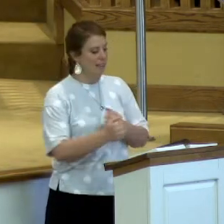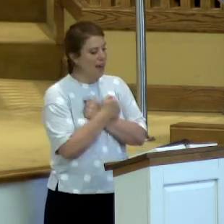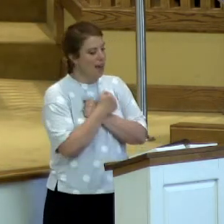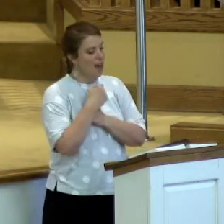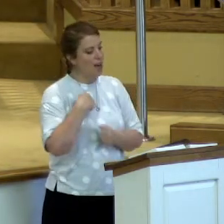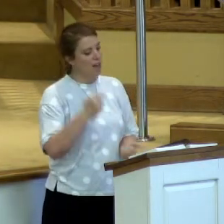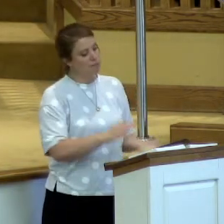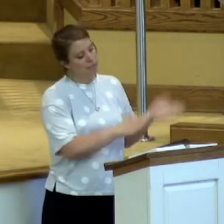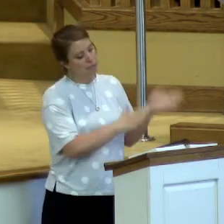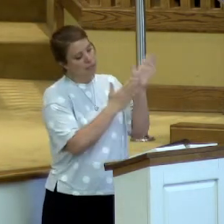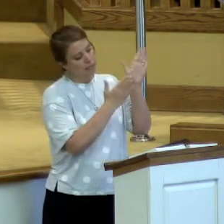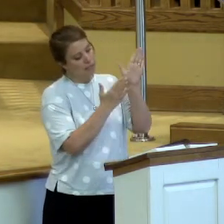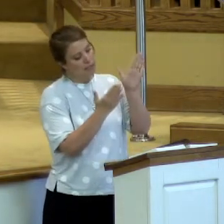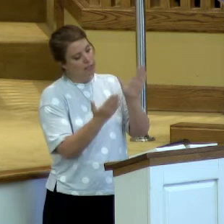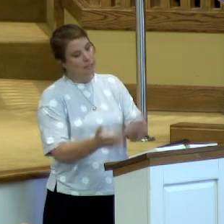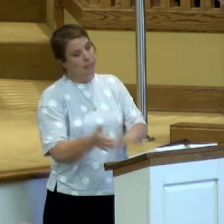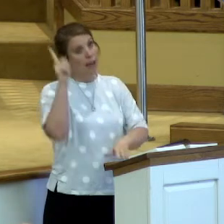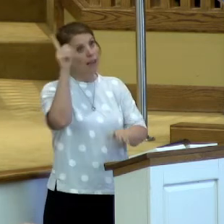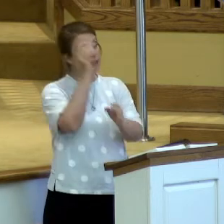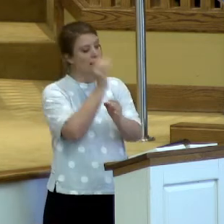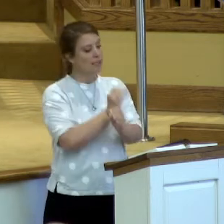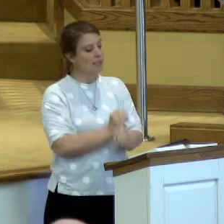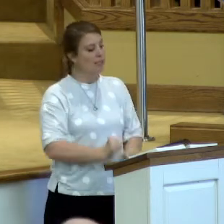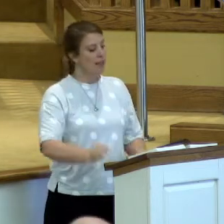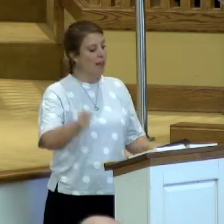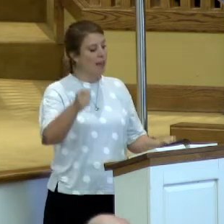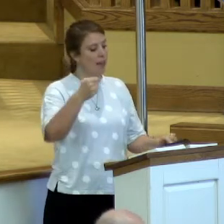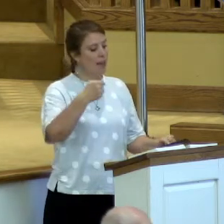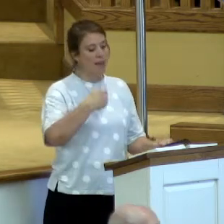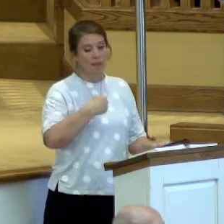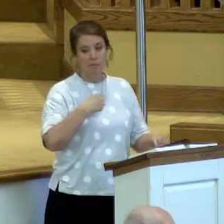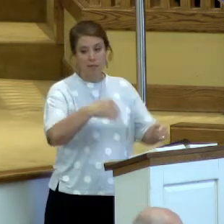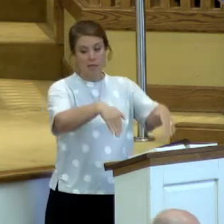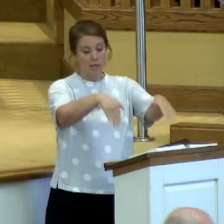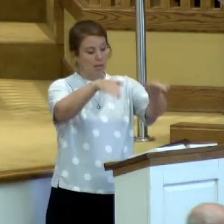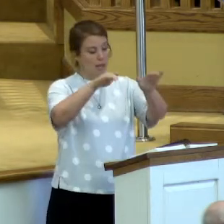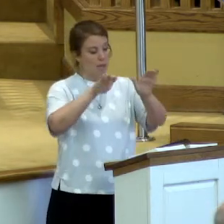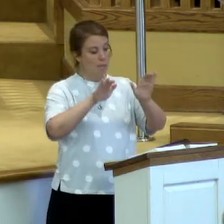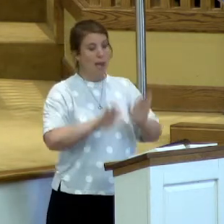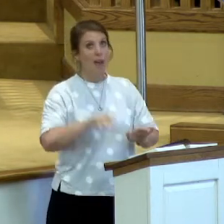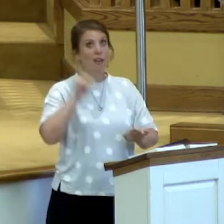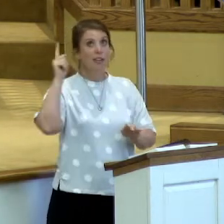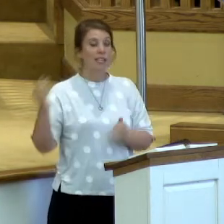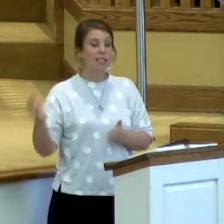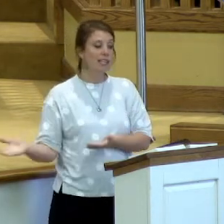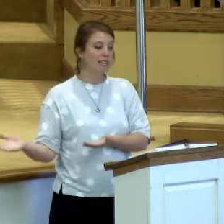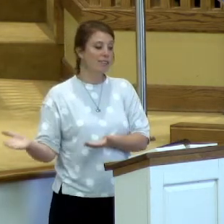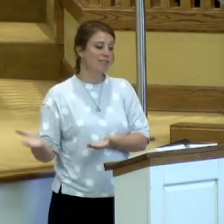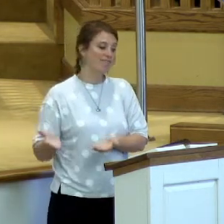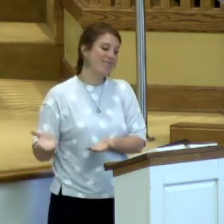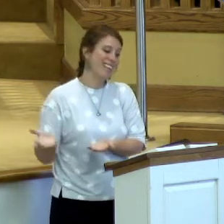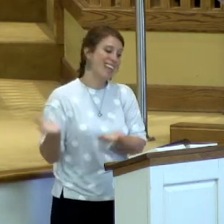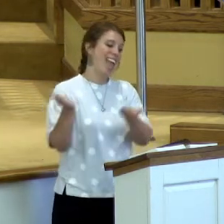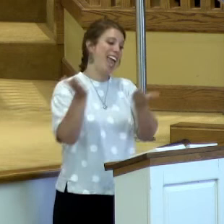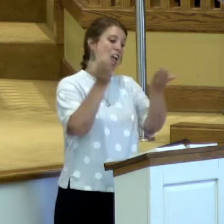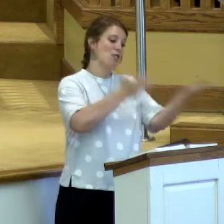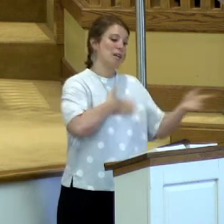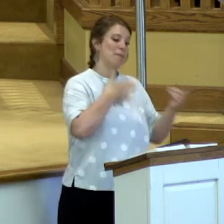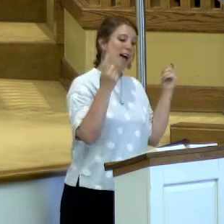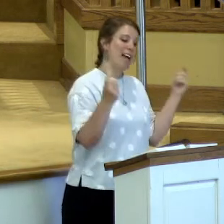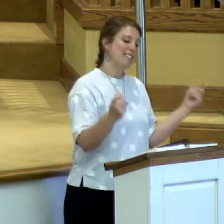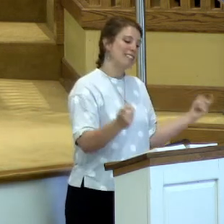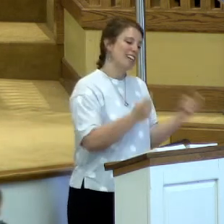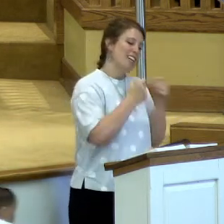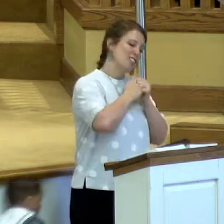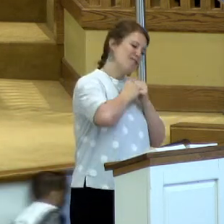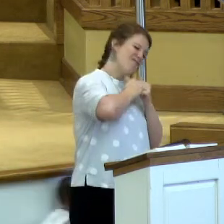Living, he loved me. Dying, he saved me. Buried, he